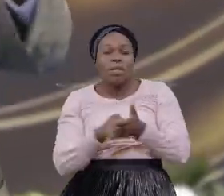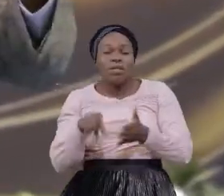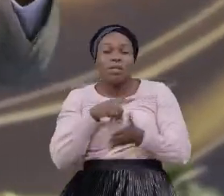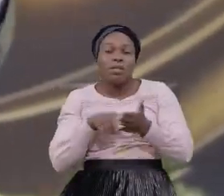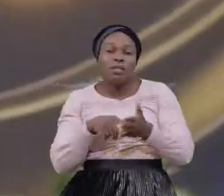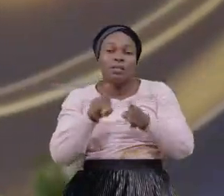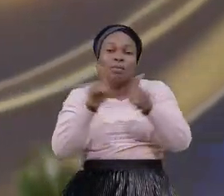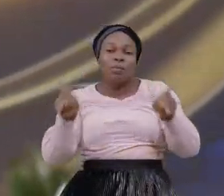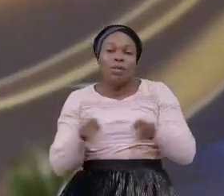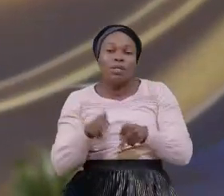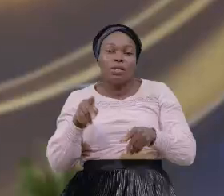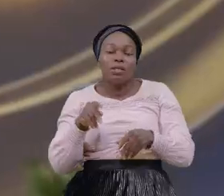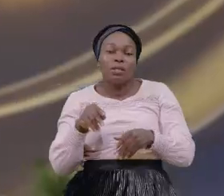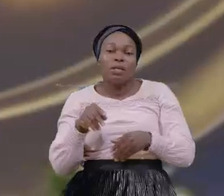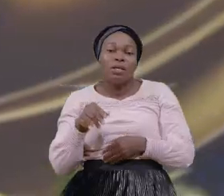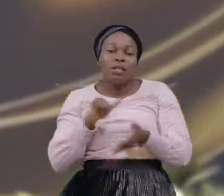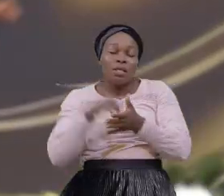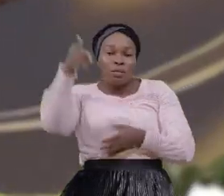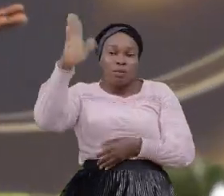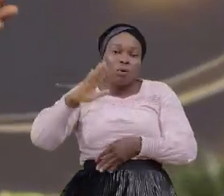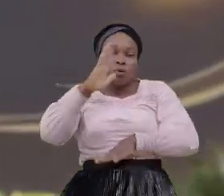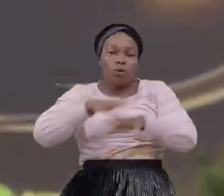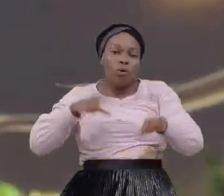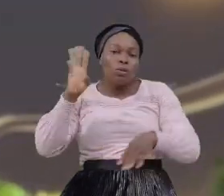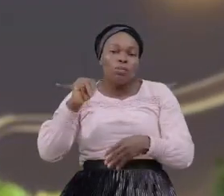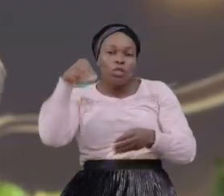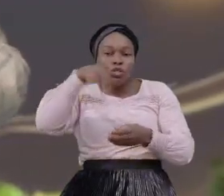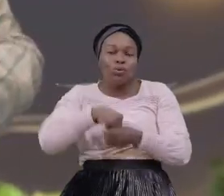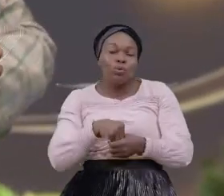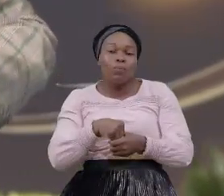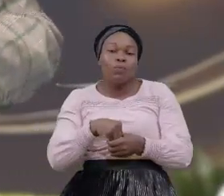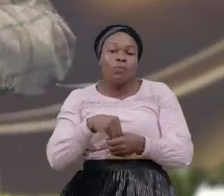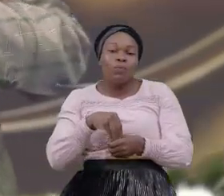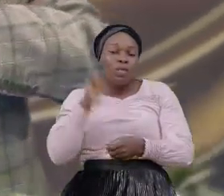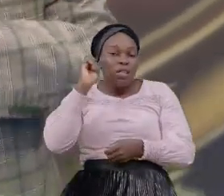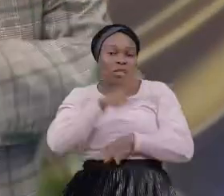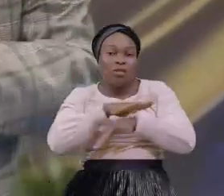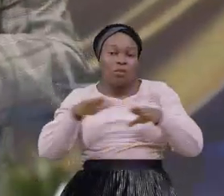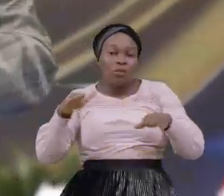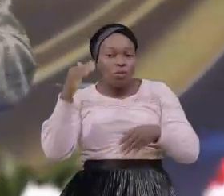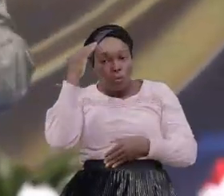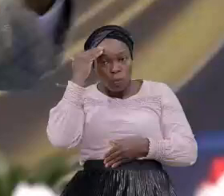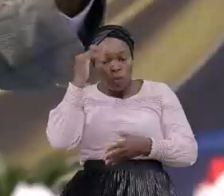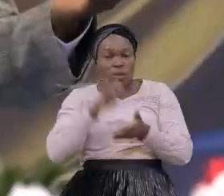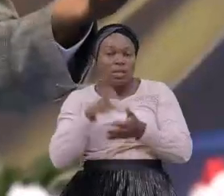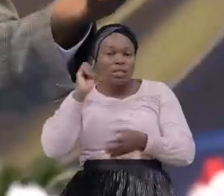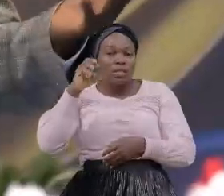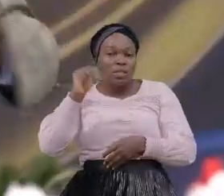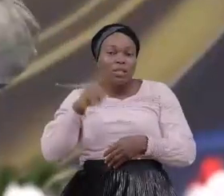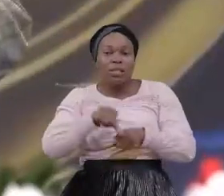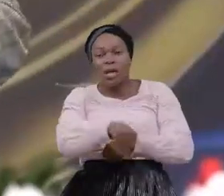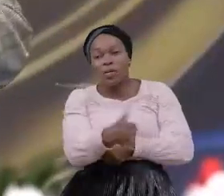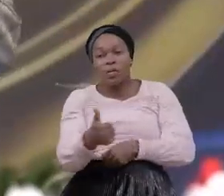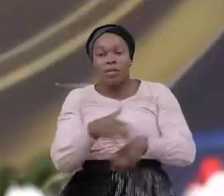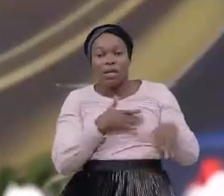that God was calling him to. He didn't know he needed another heart. And God knew.